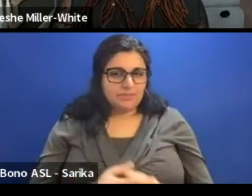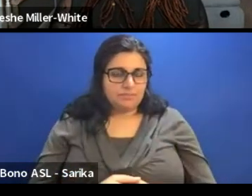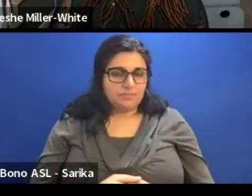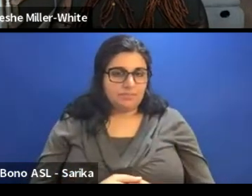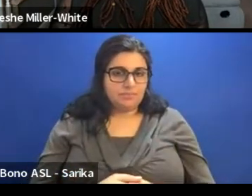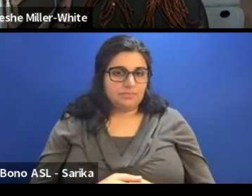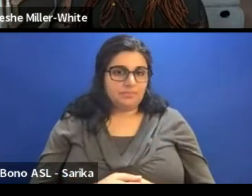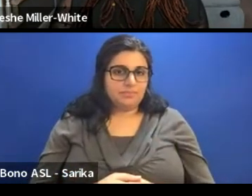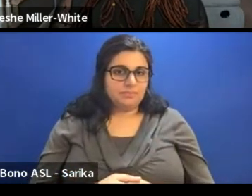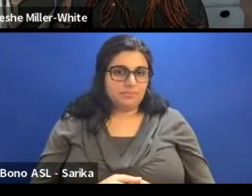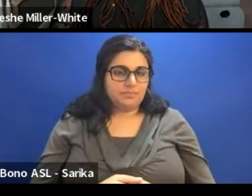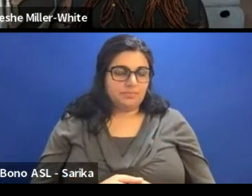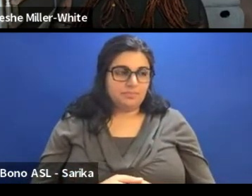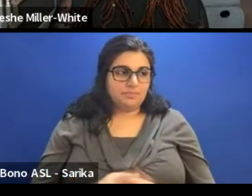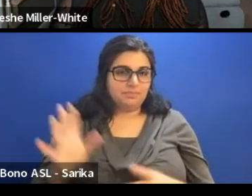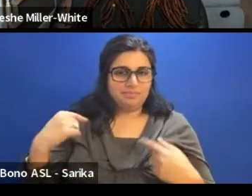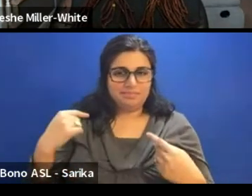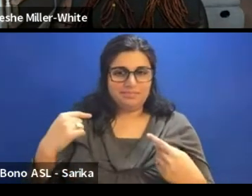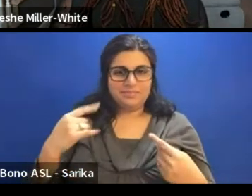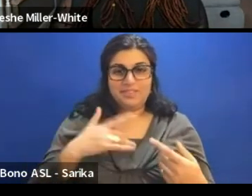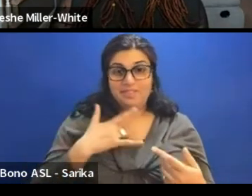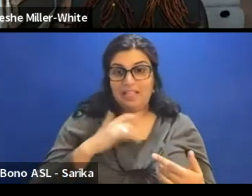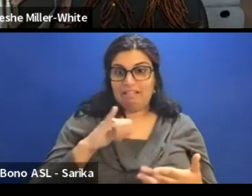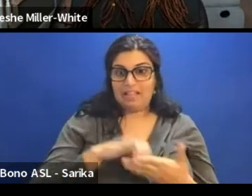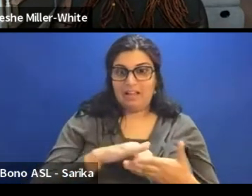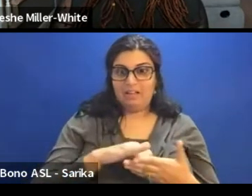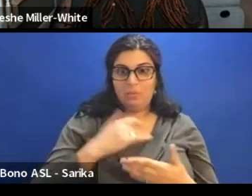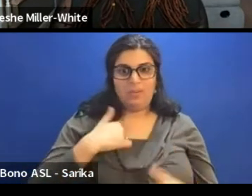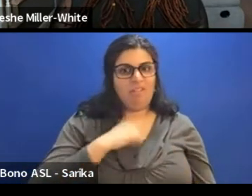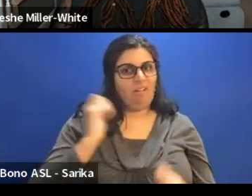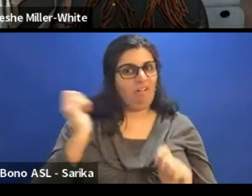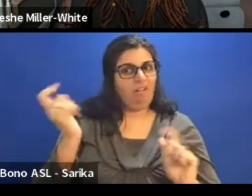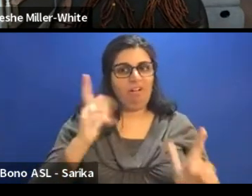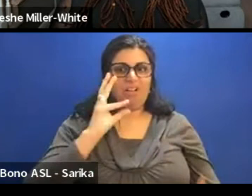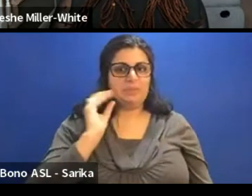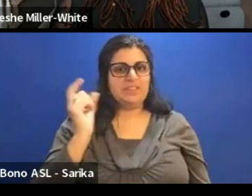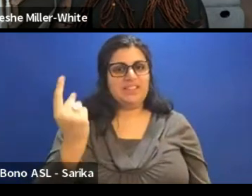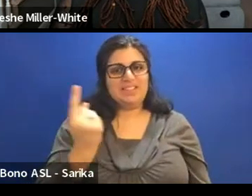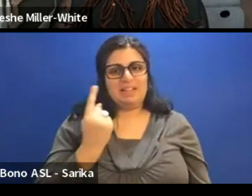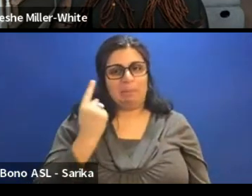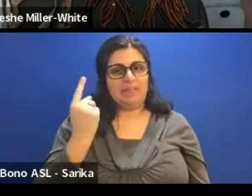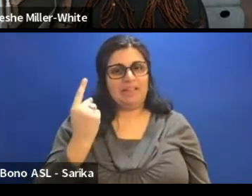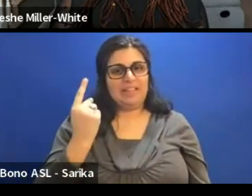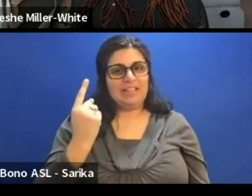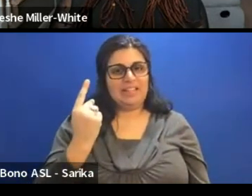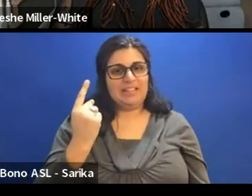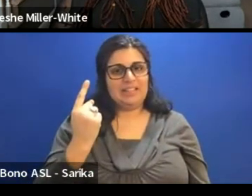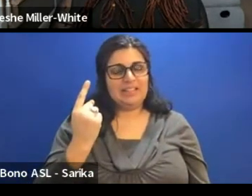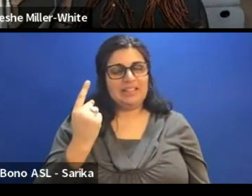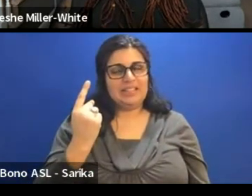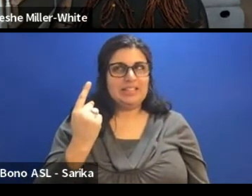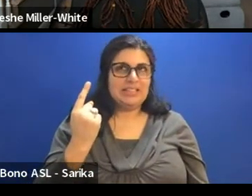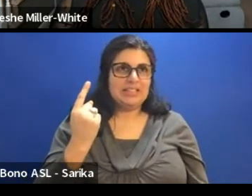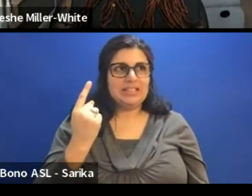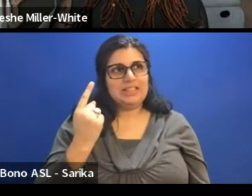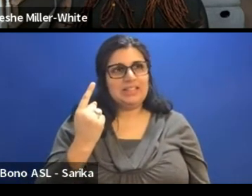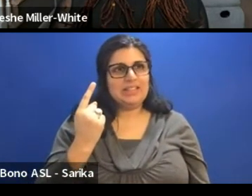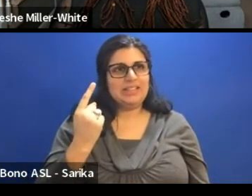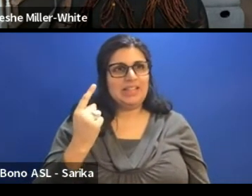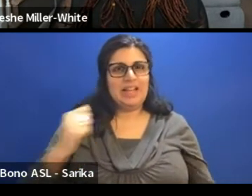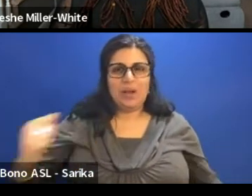from that I've spoken to, feel that way. You know, we've all experienced something, and it motivates us, and it fires us